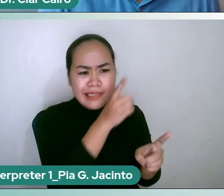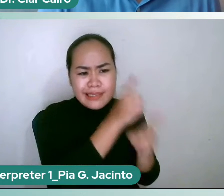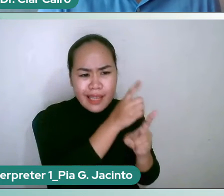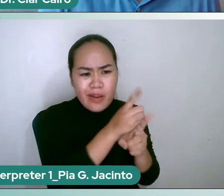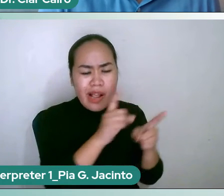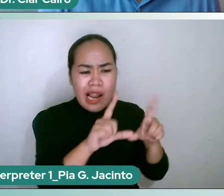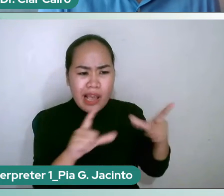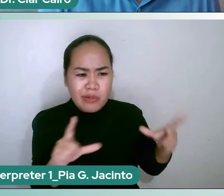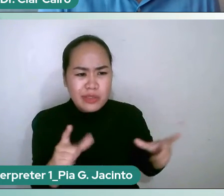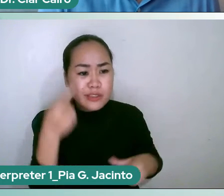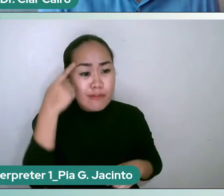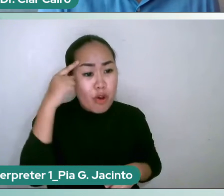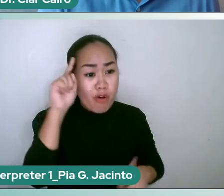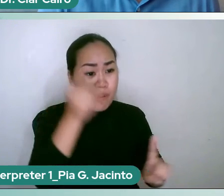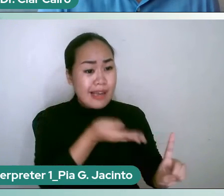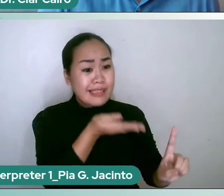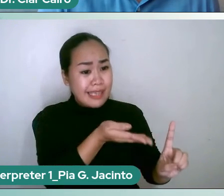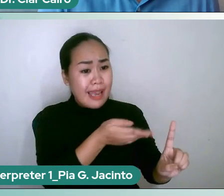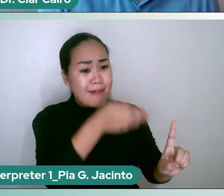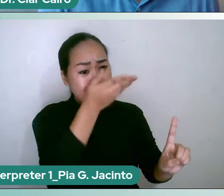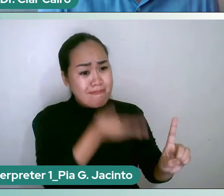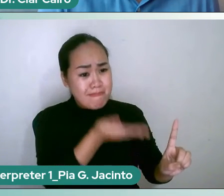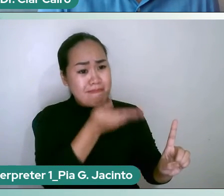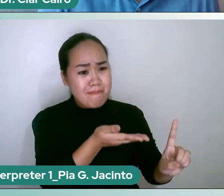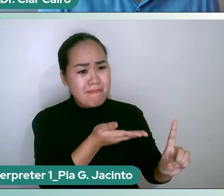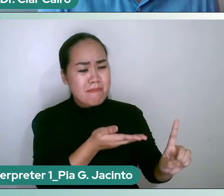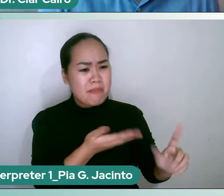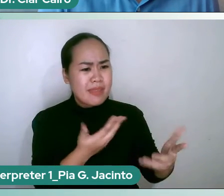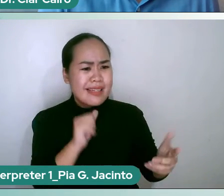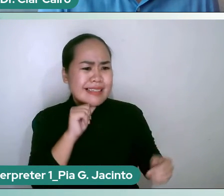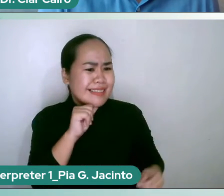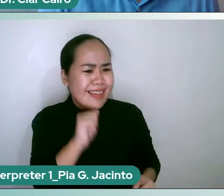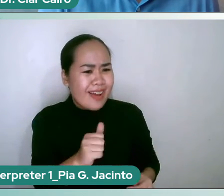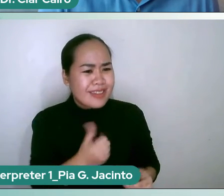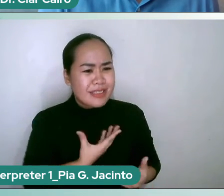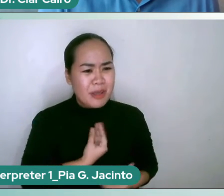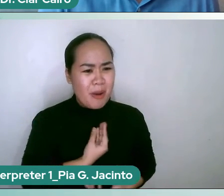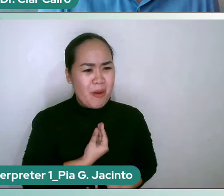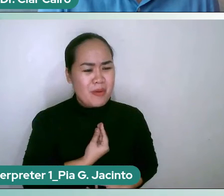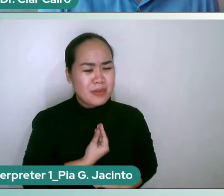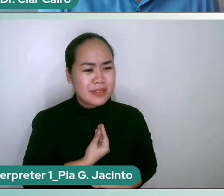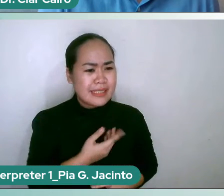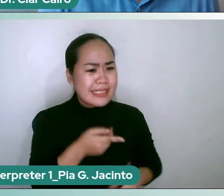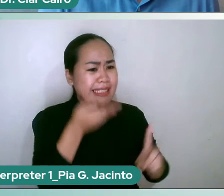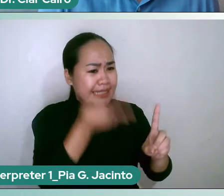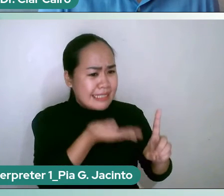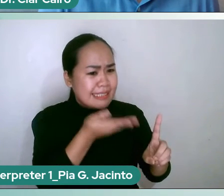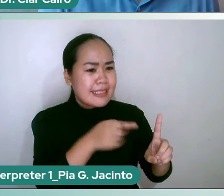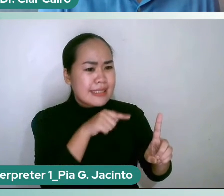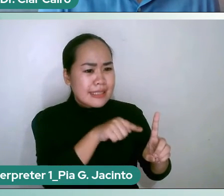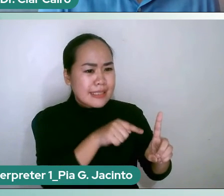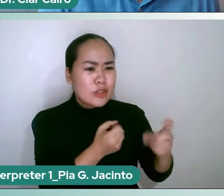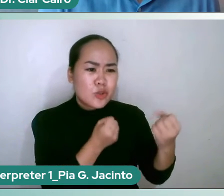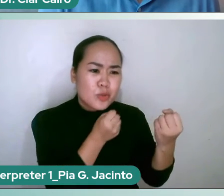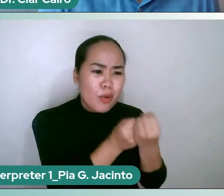not scared, helping them to navigate to a treatment center is